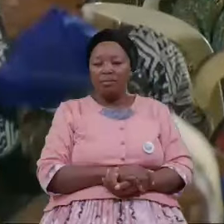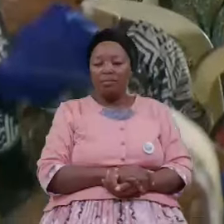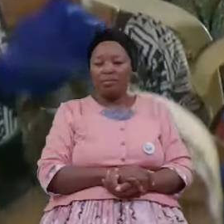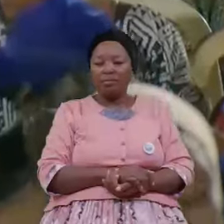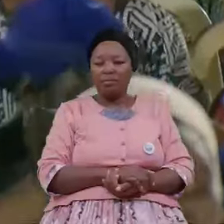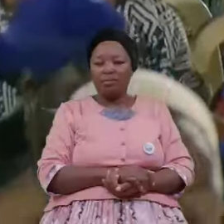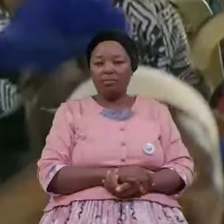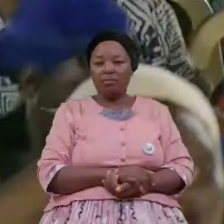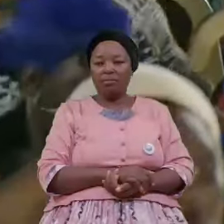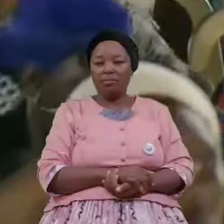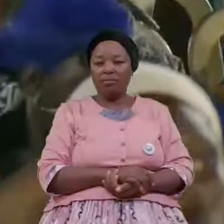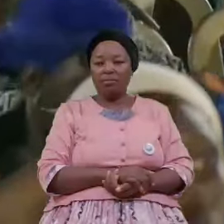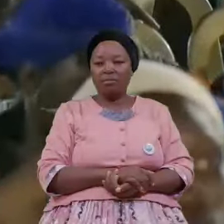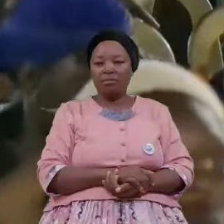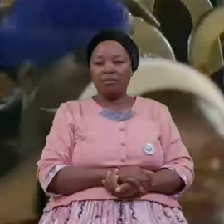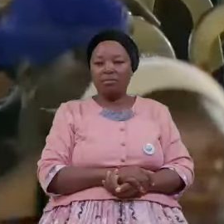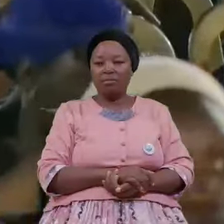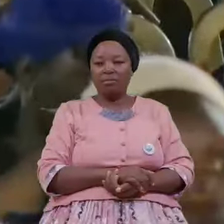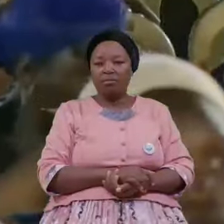Those in front of me, are you through?